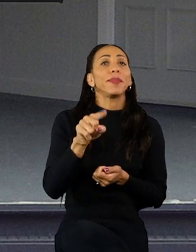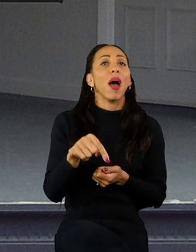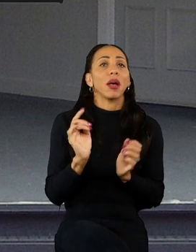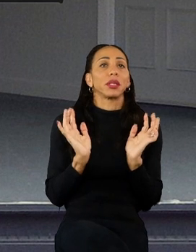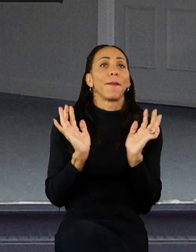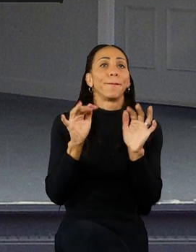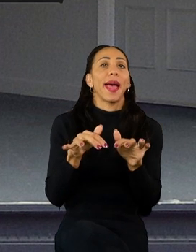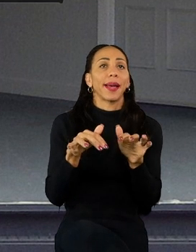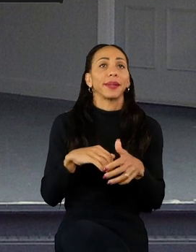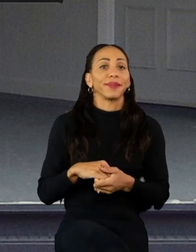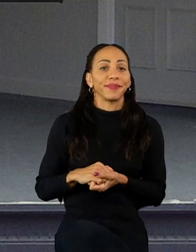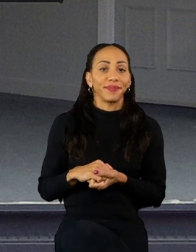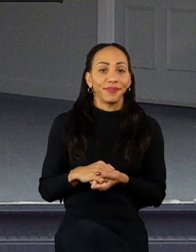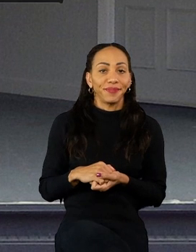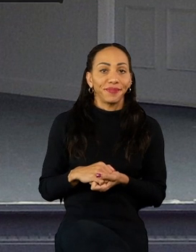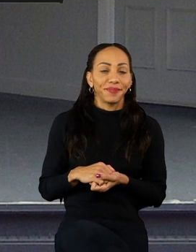Should we make it 20 past?